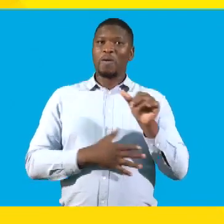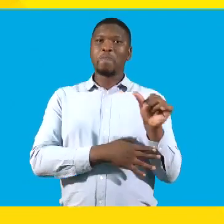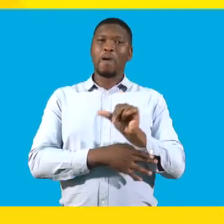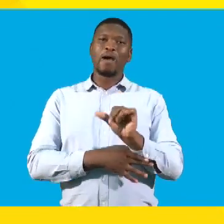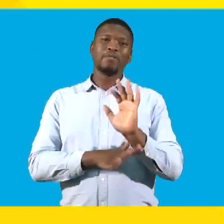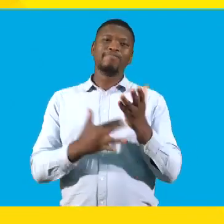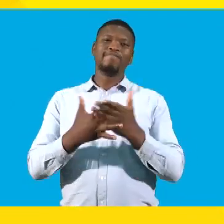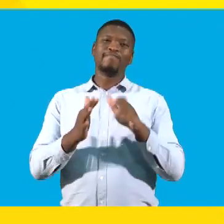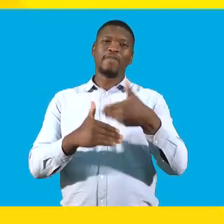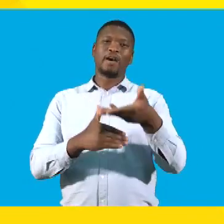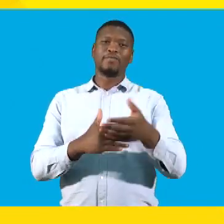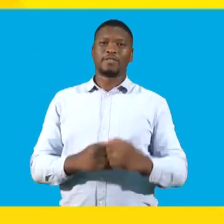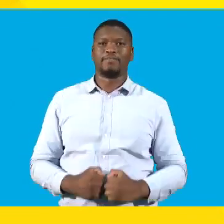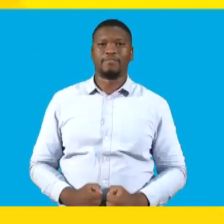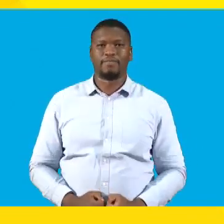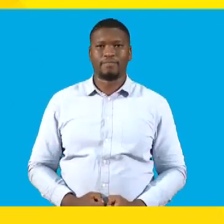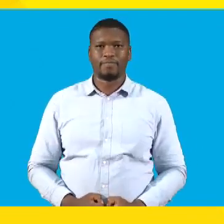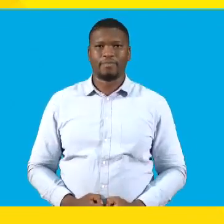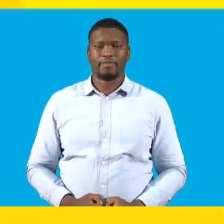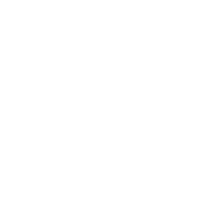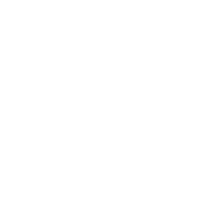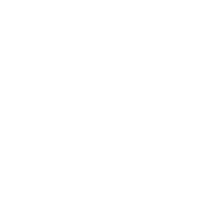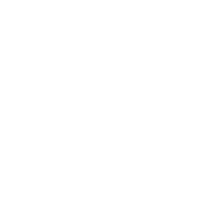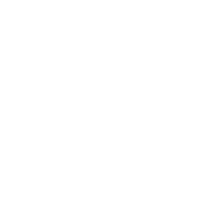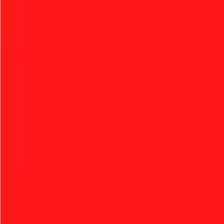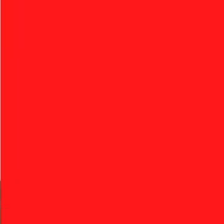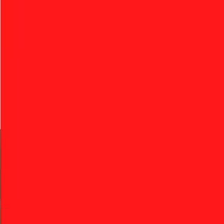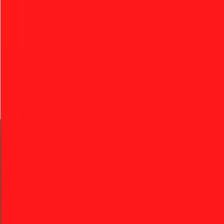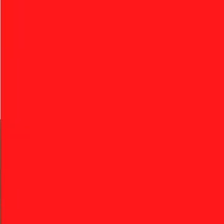we'll be back after this short commercial break.